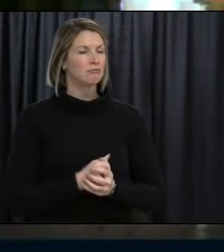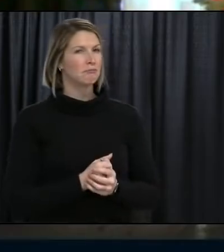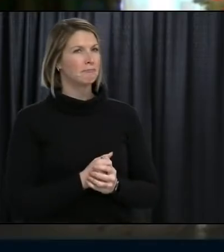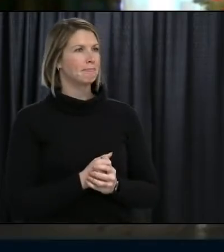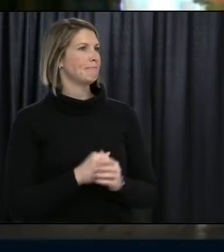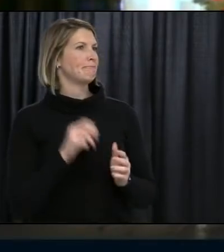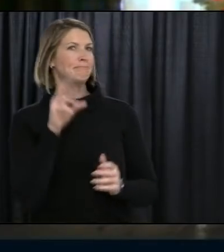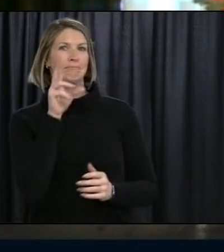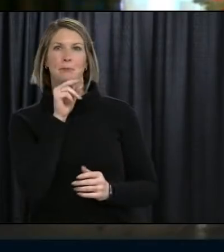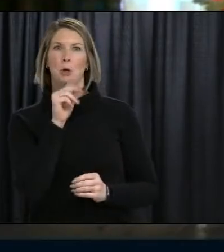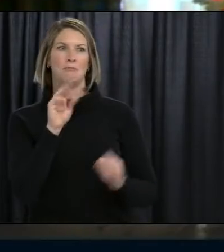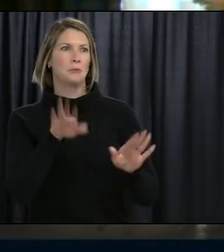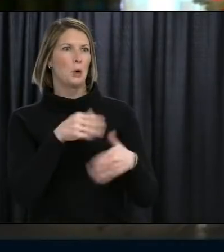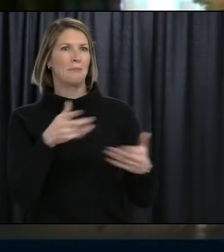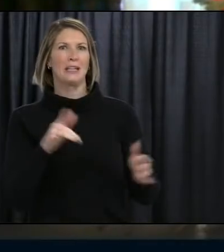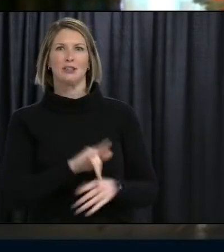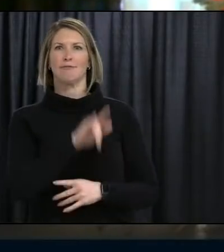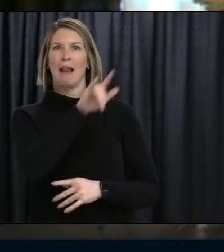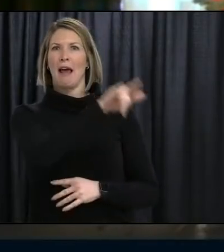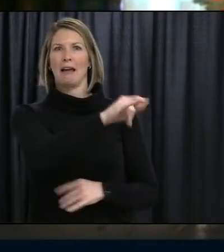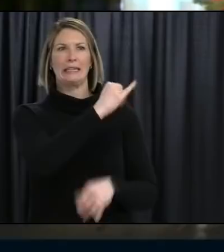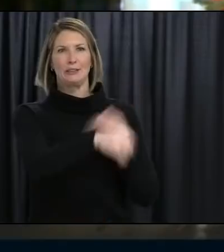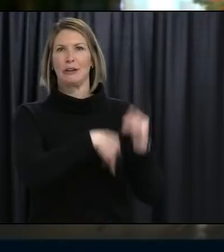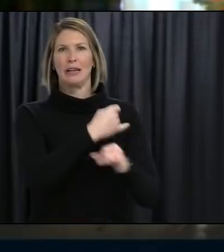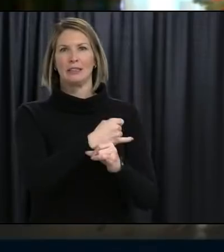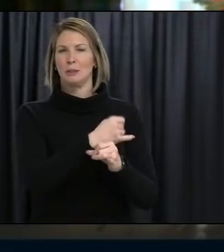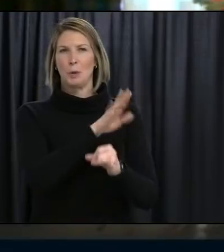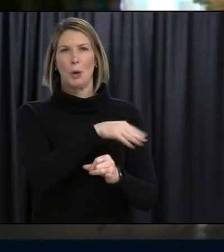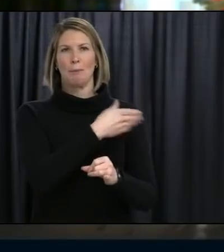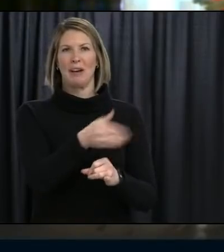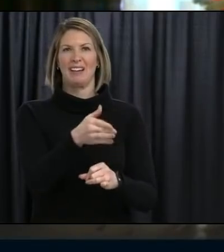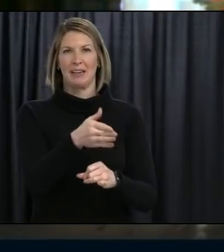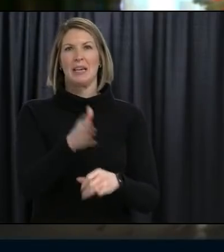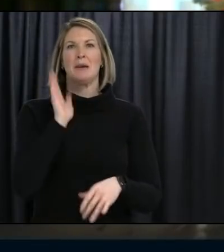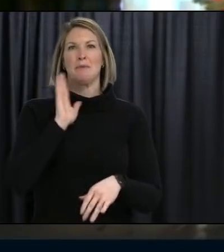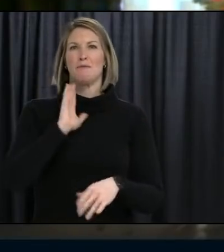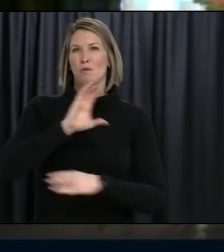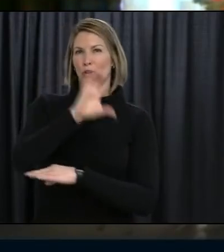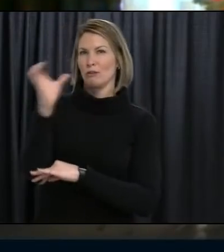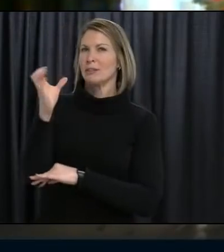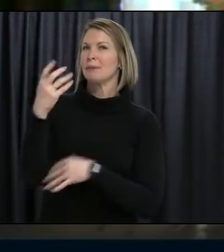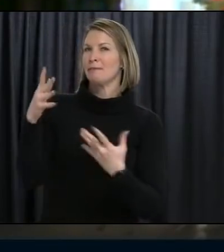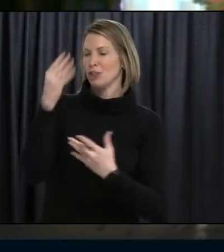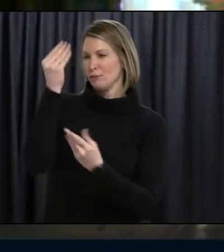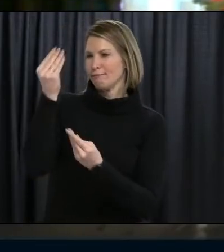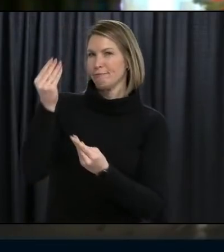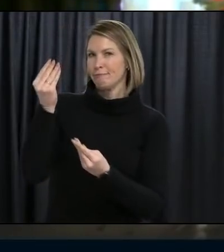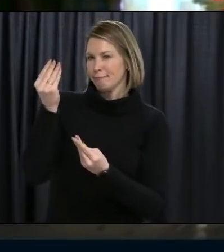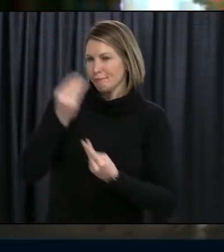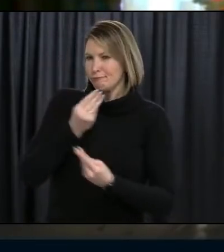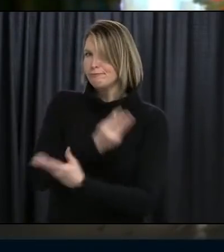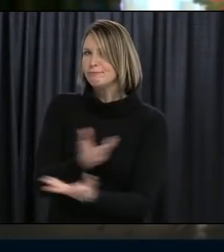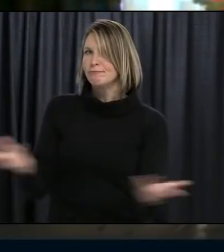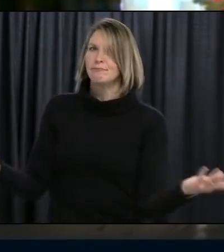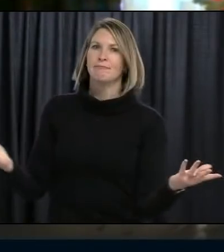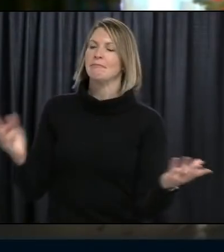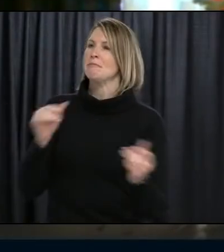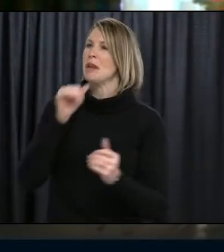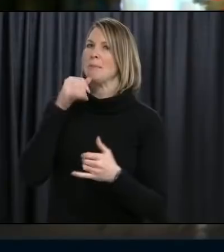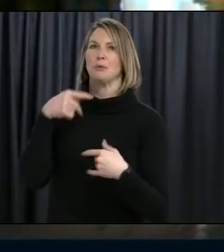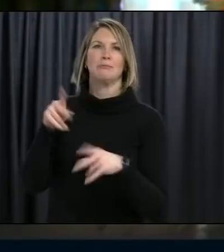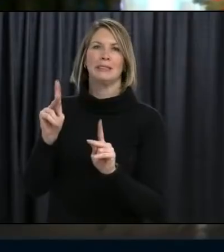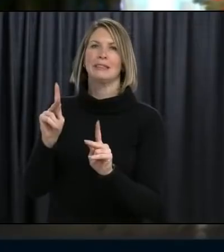no, Peter. And certainly the instruction was given to Cabinet and to the Liberal caucus not to, so not to my knowledge.